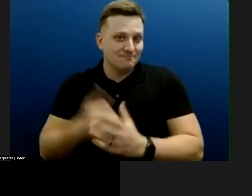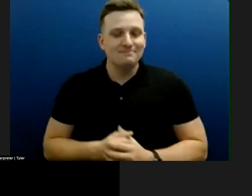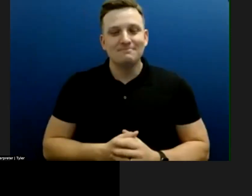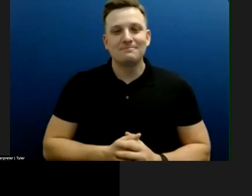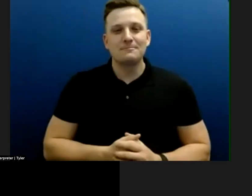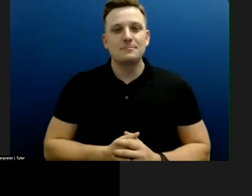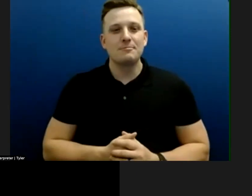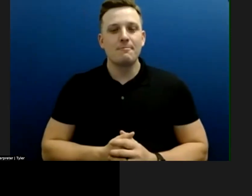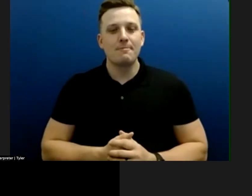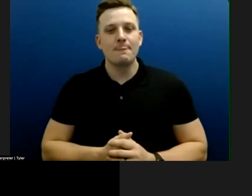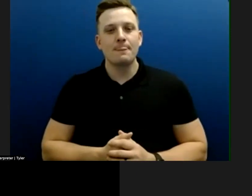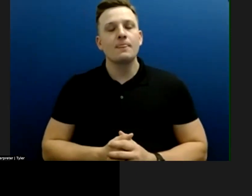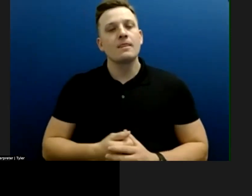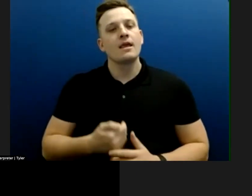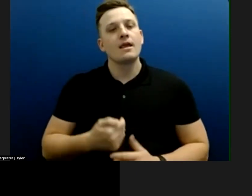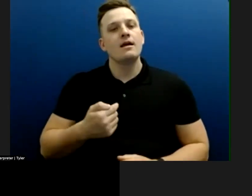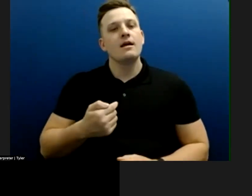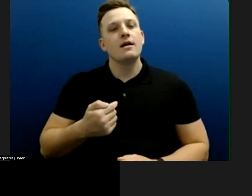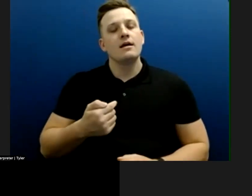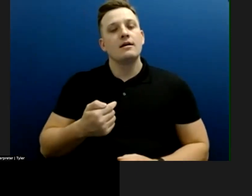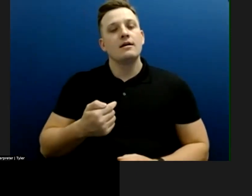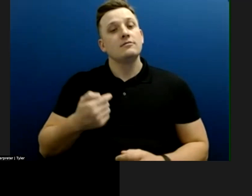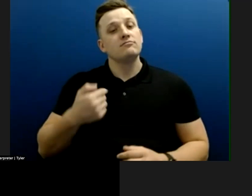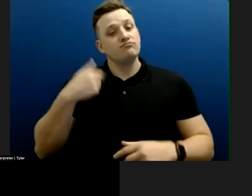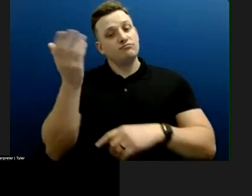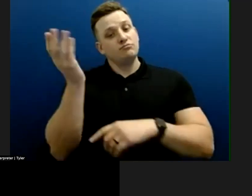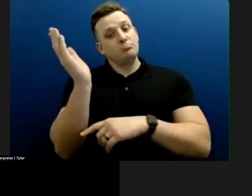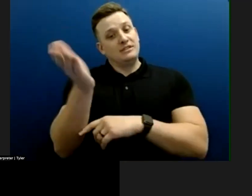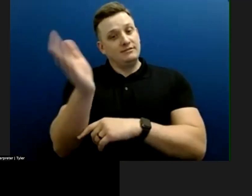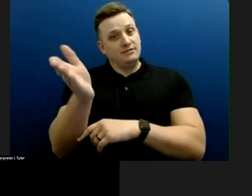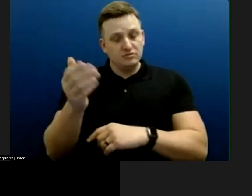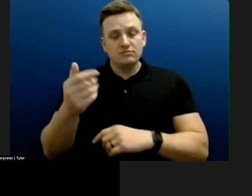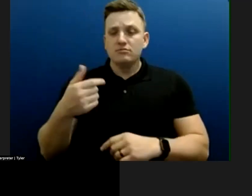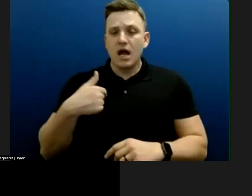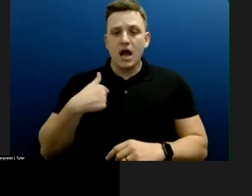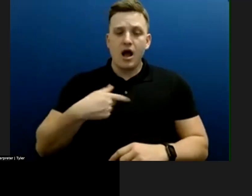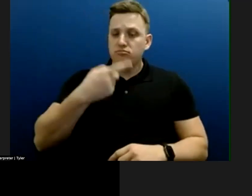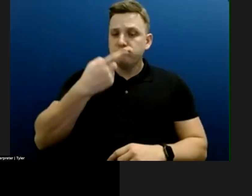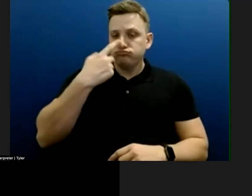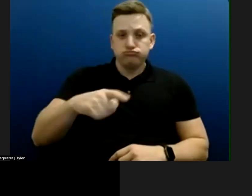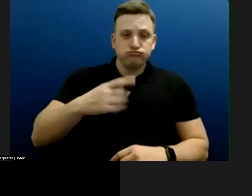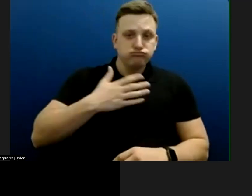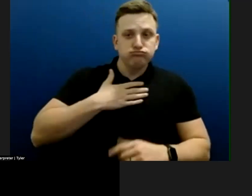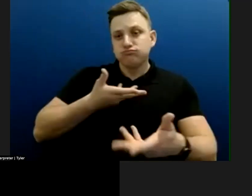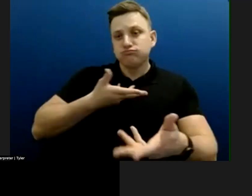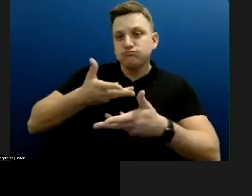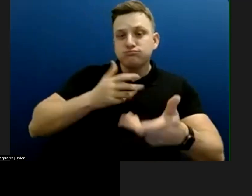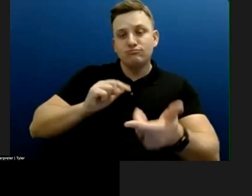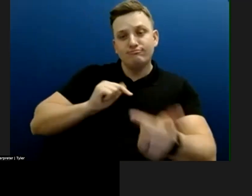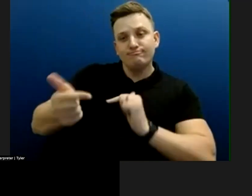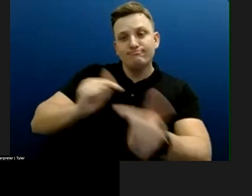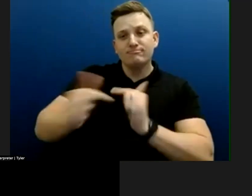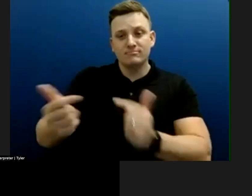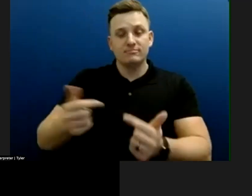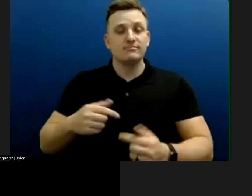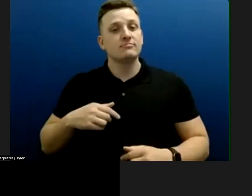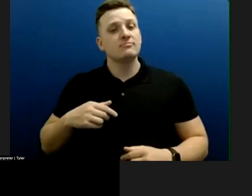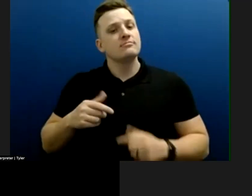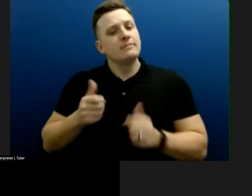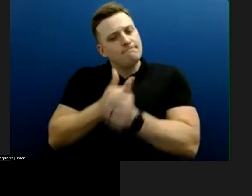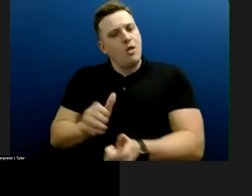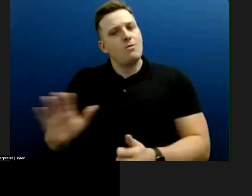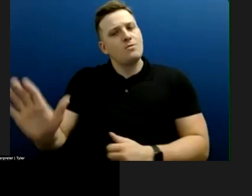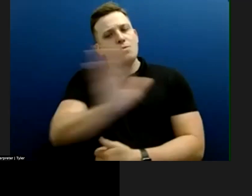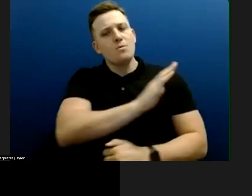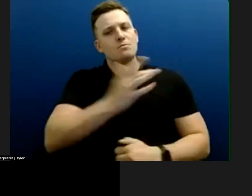I'm happy for the presentation to be quite interactive, or as interactive as we really want it to be.